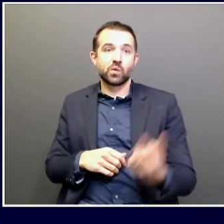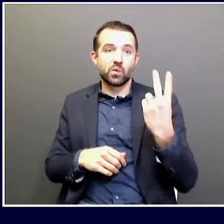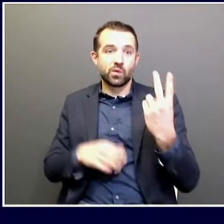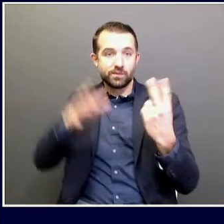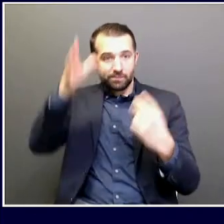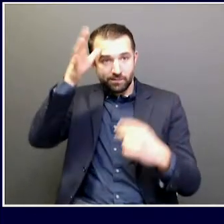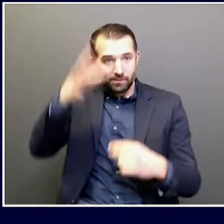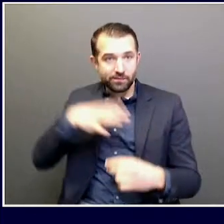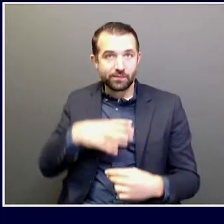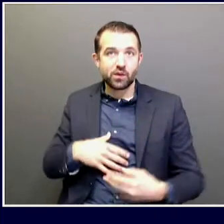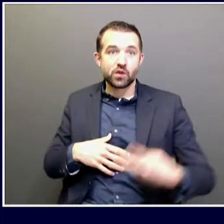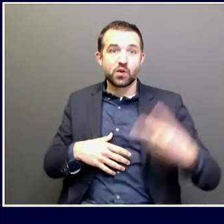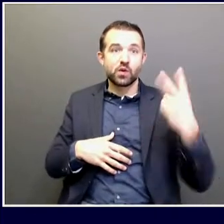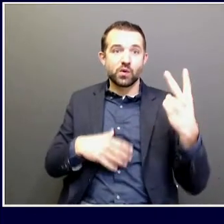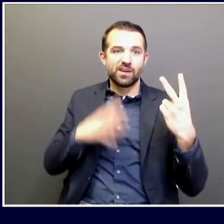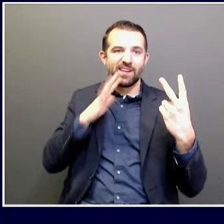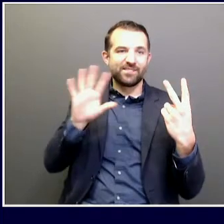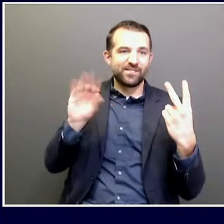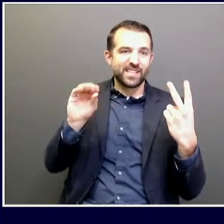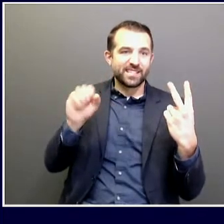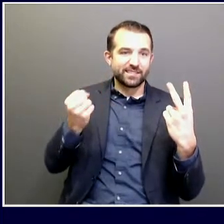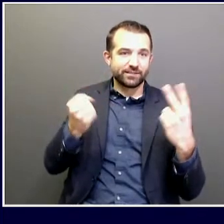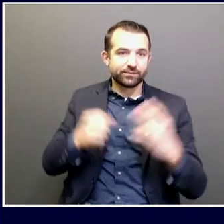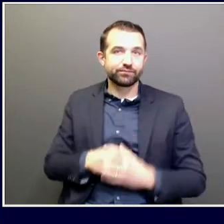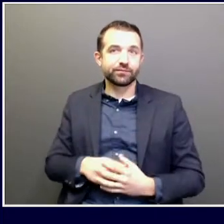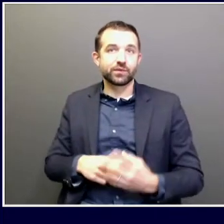60s, and 4 in their 80s.